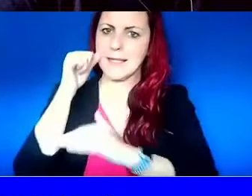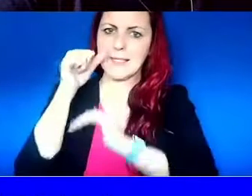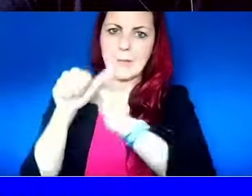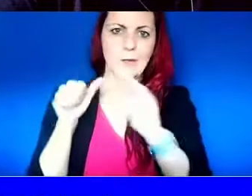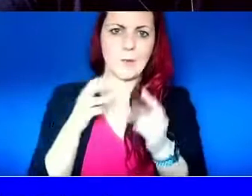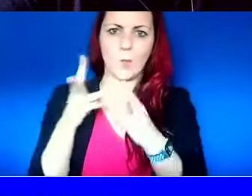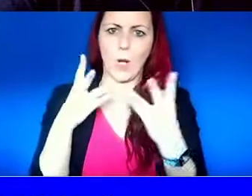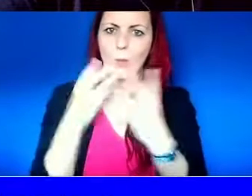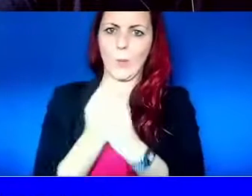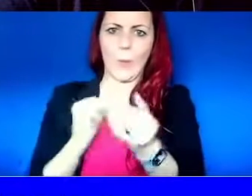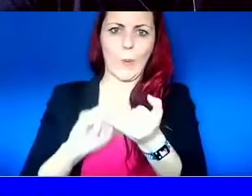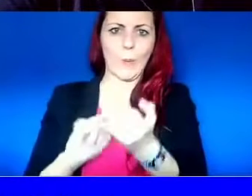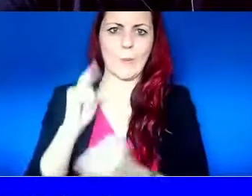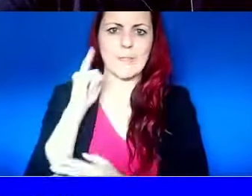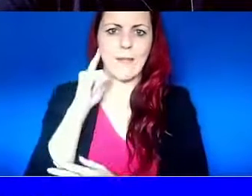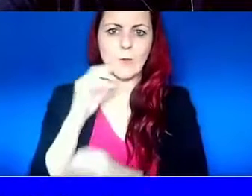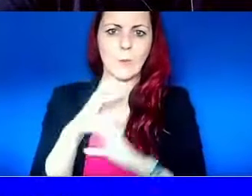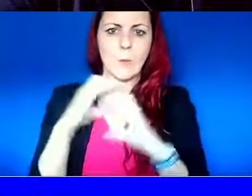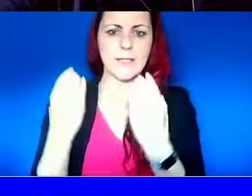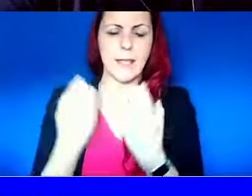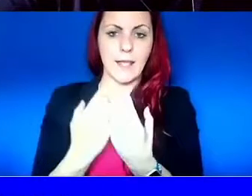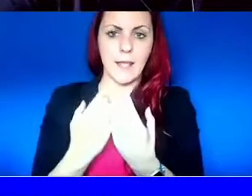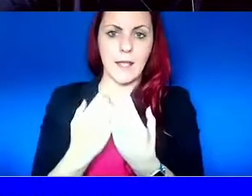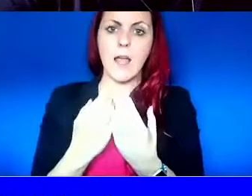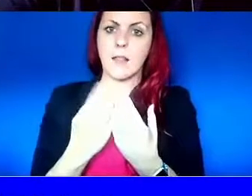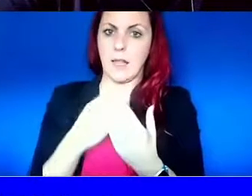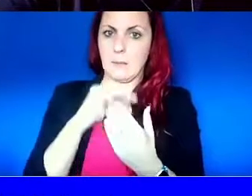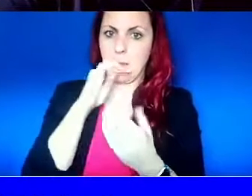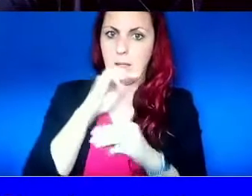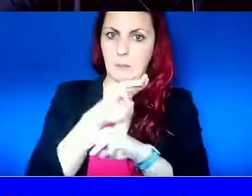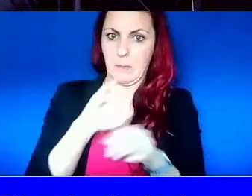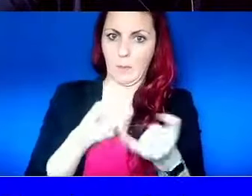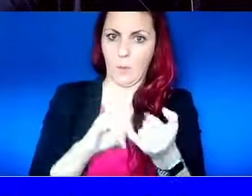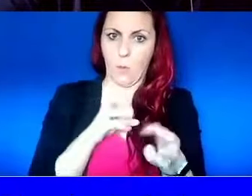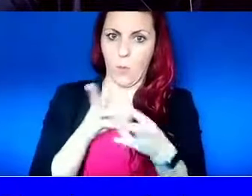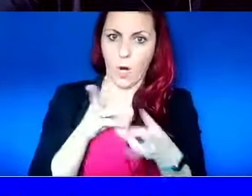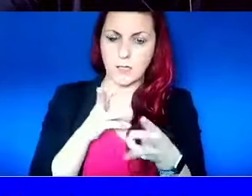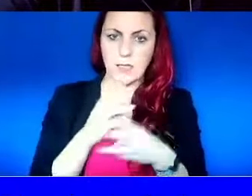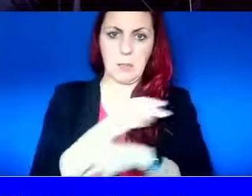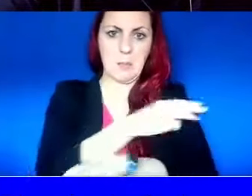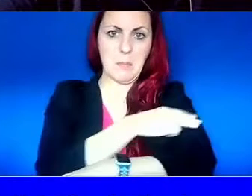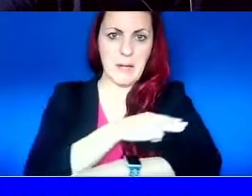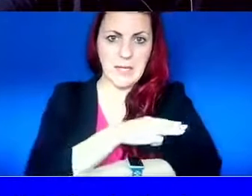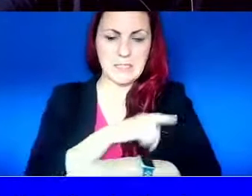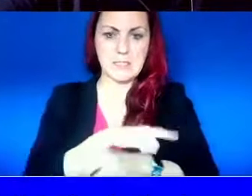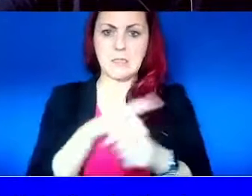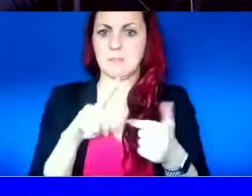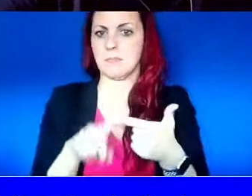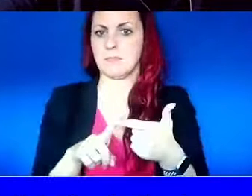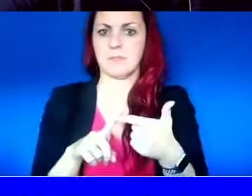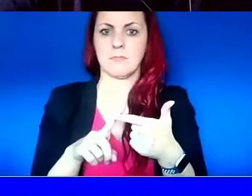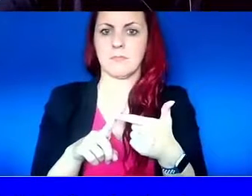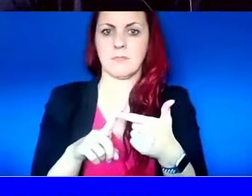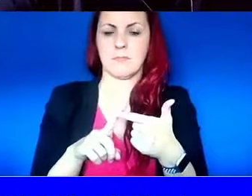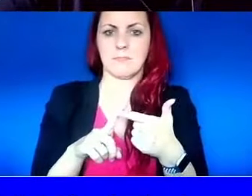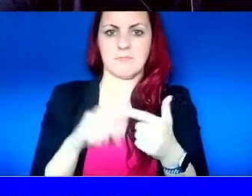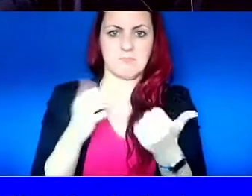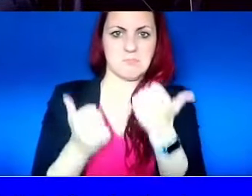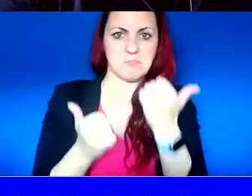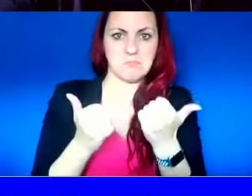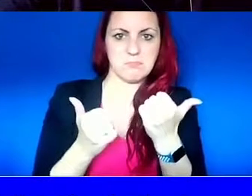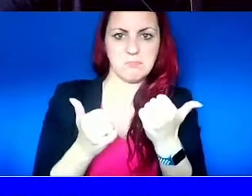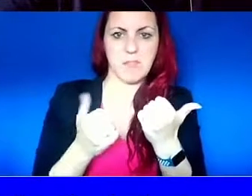people. That included those working in the police service, in the judiciary,